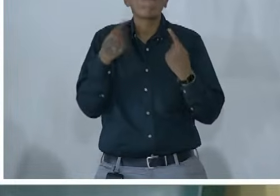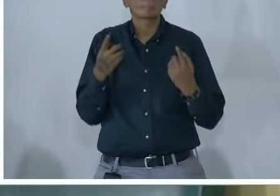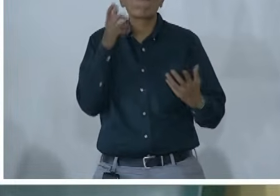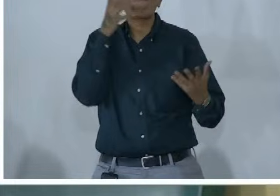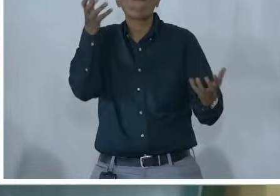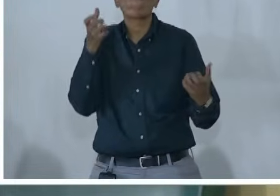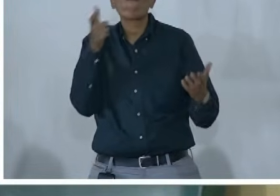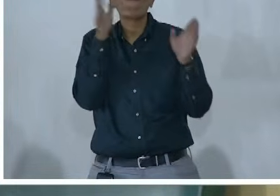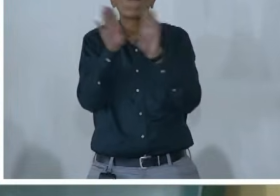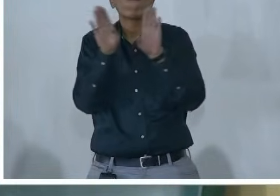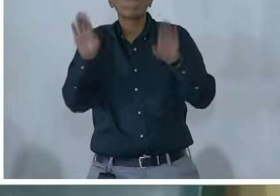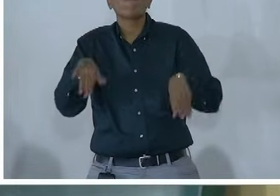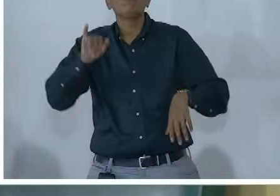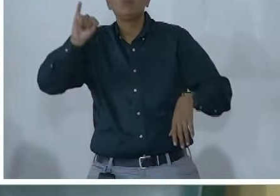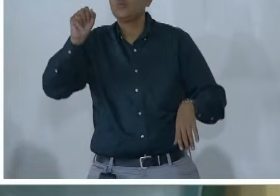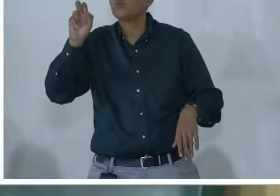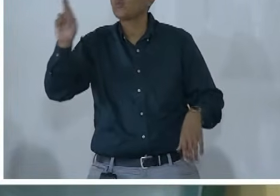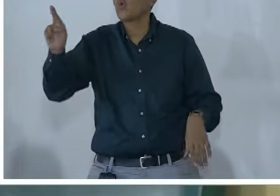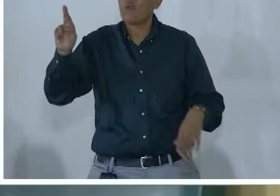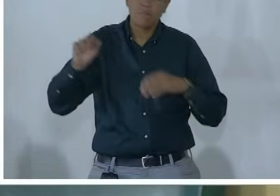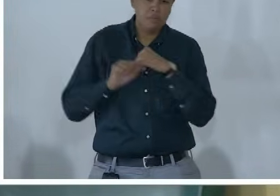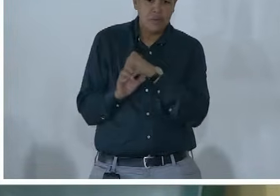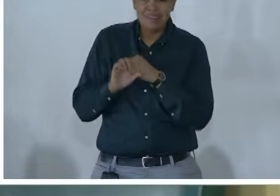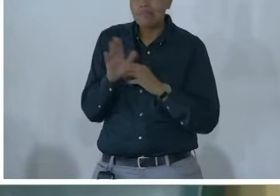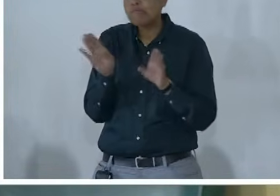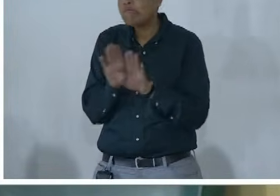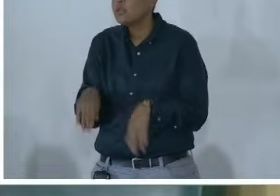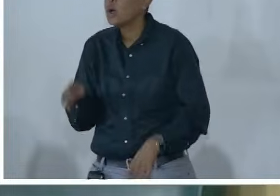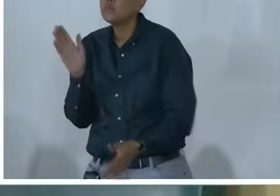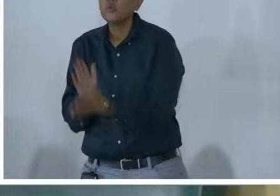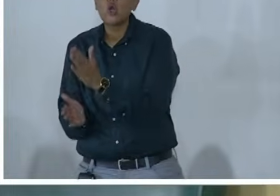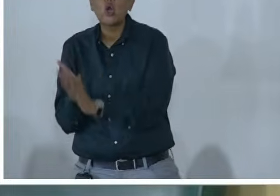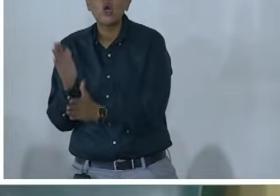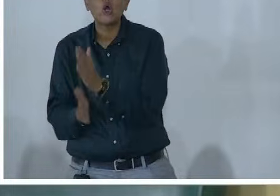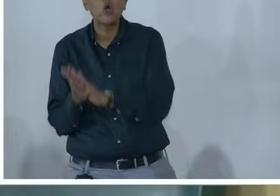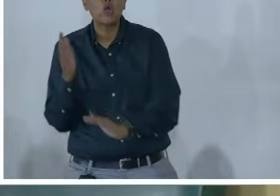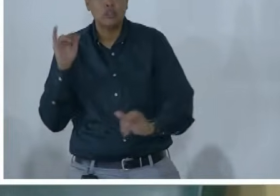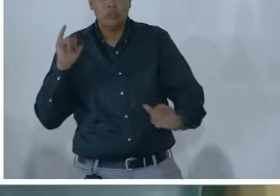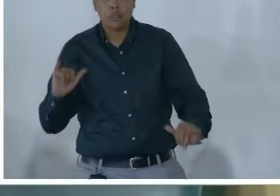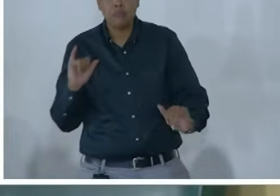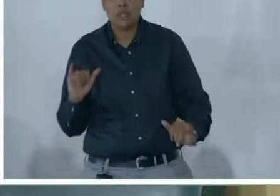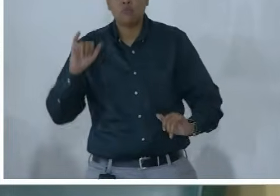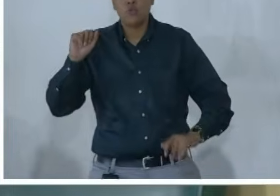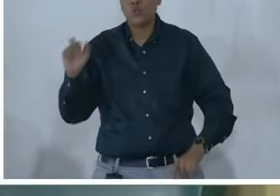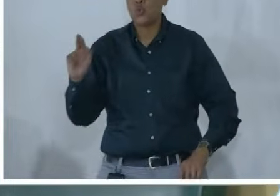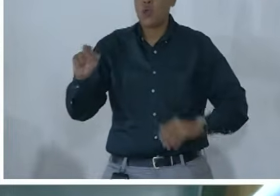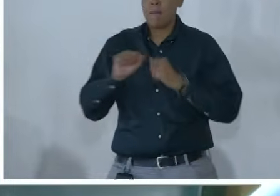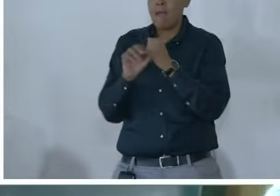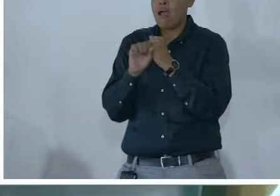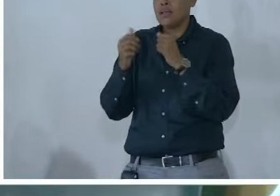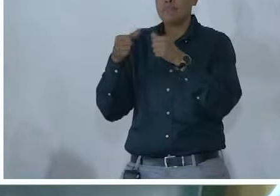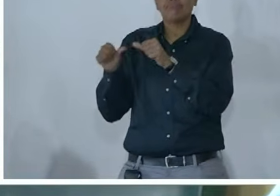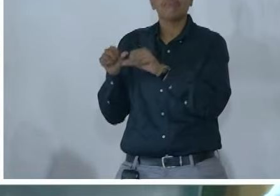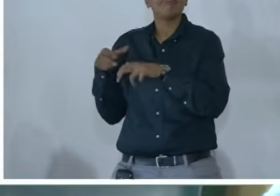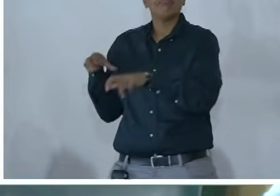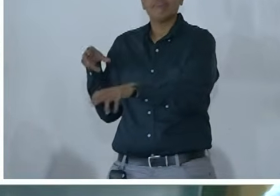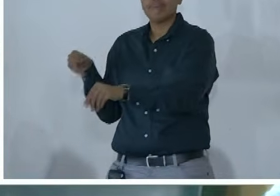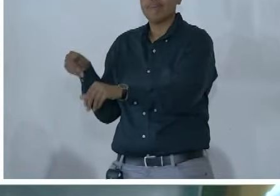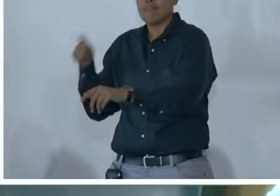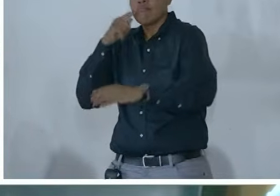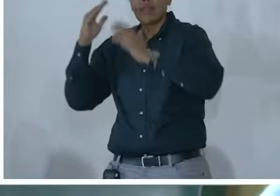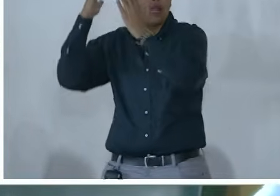wanted to do away with the junior market. Yes, the same junior market that can now boast having